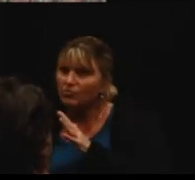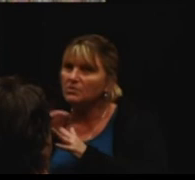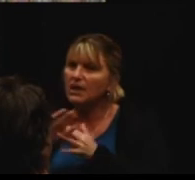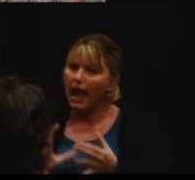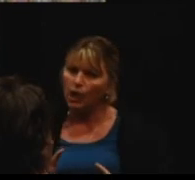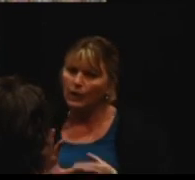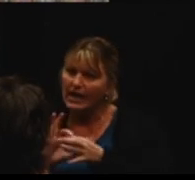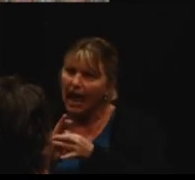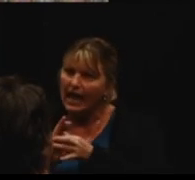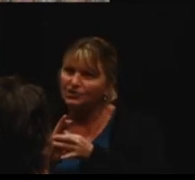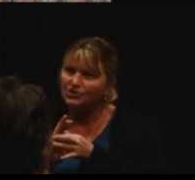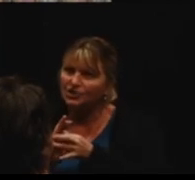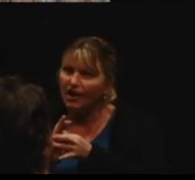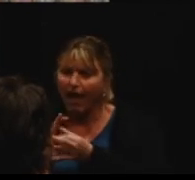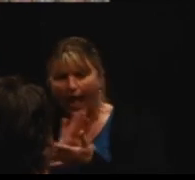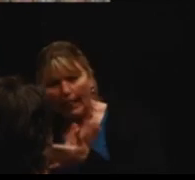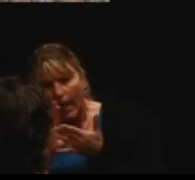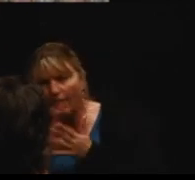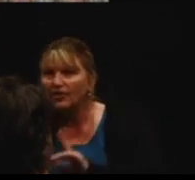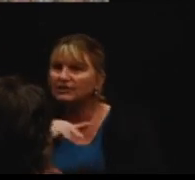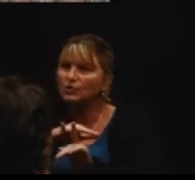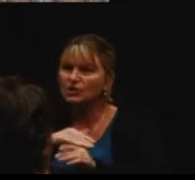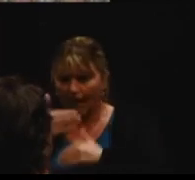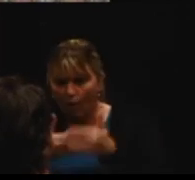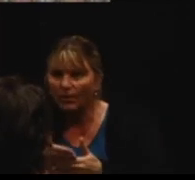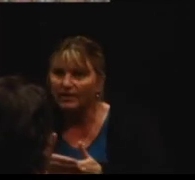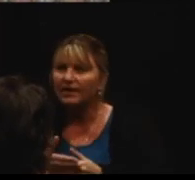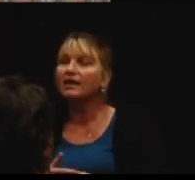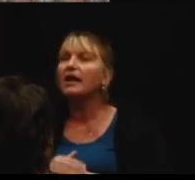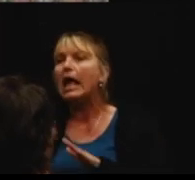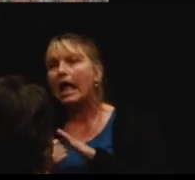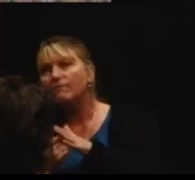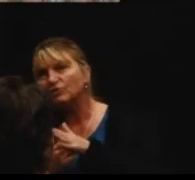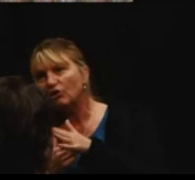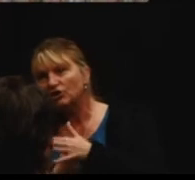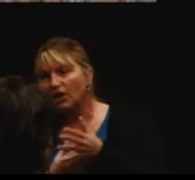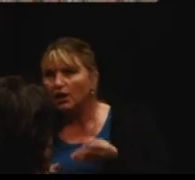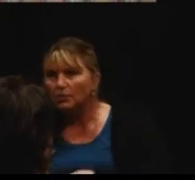and demystify that to get on with it, and then infrastructure, commercialisation and hustle.